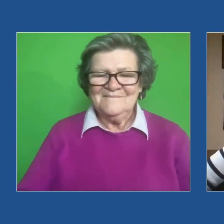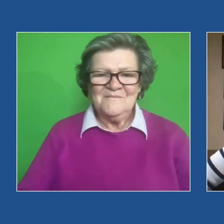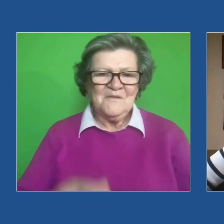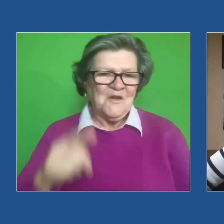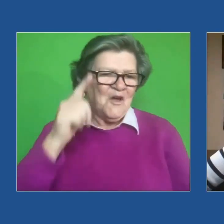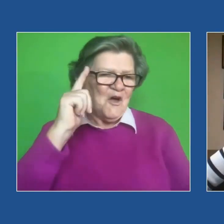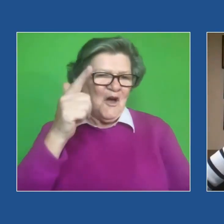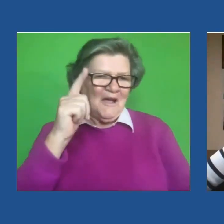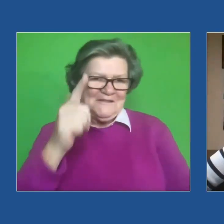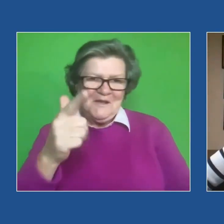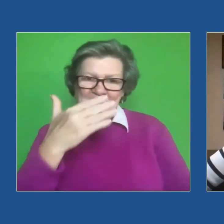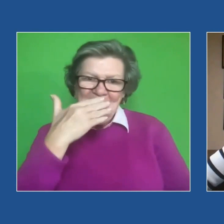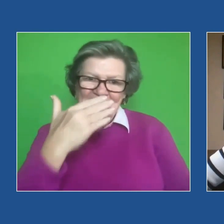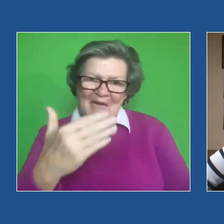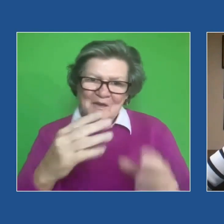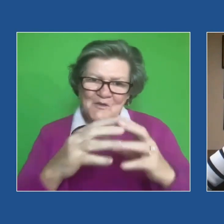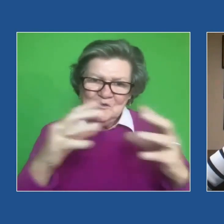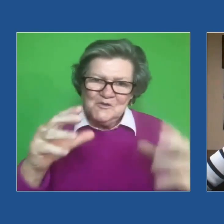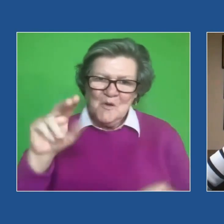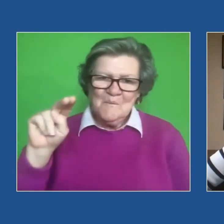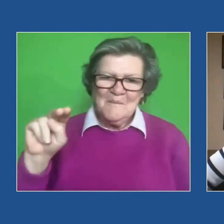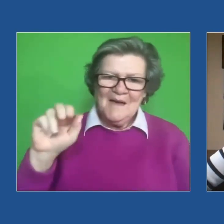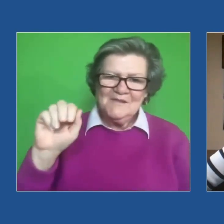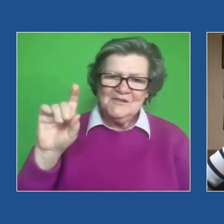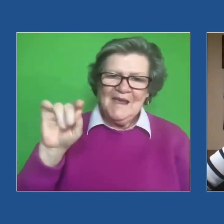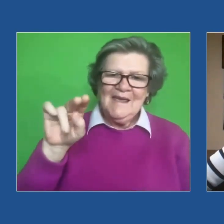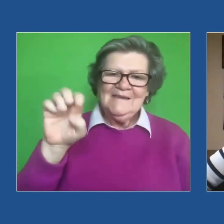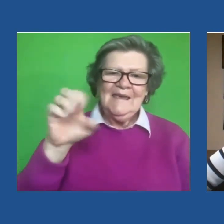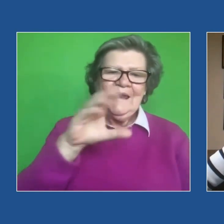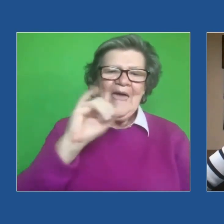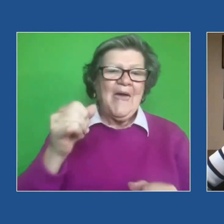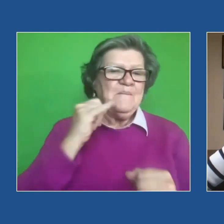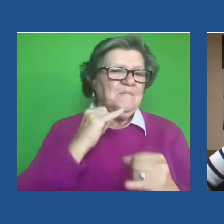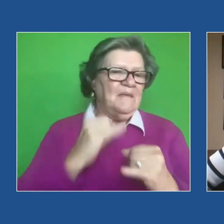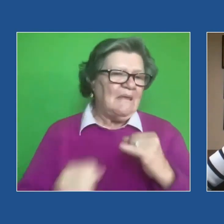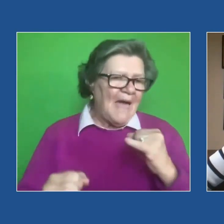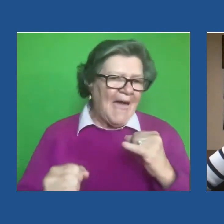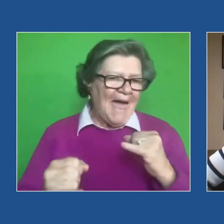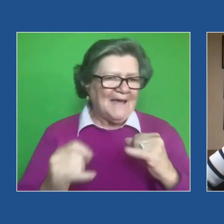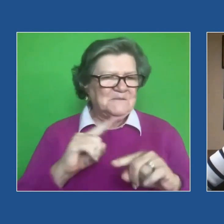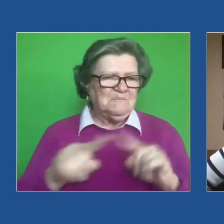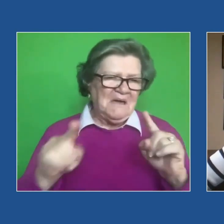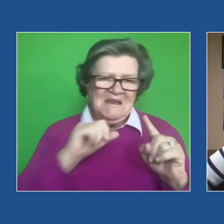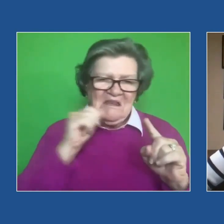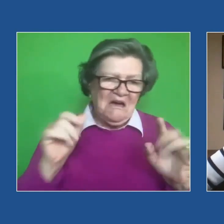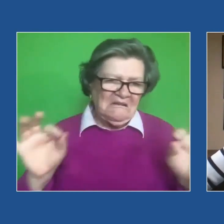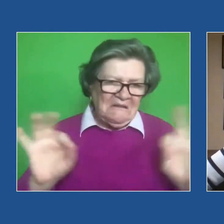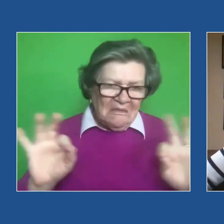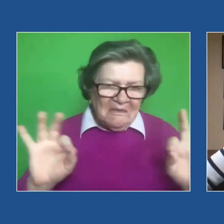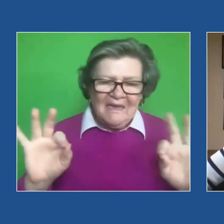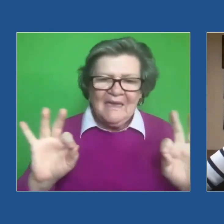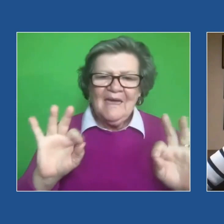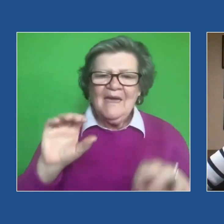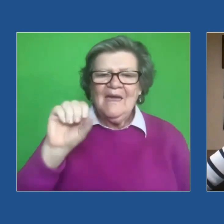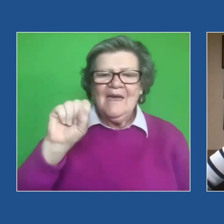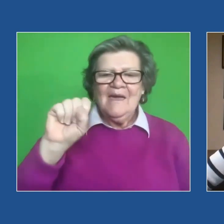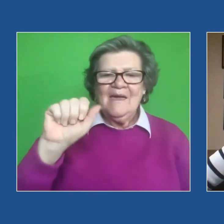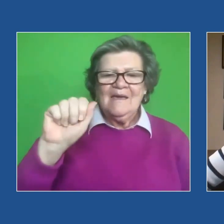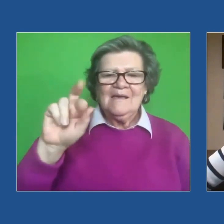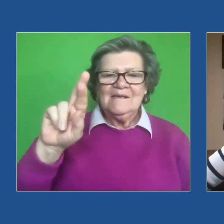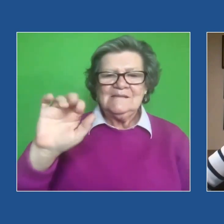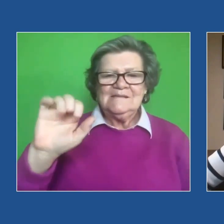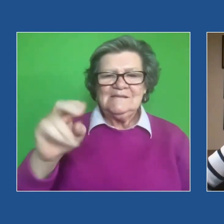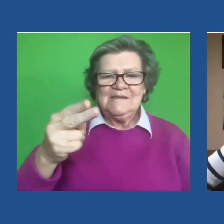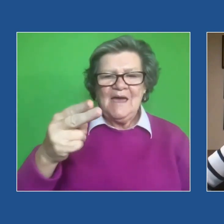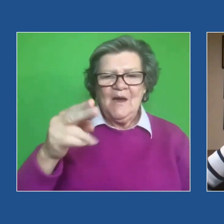Awesome. Thank you so much, Nadine. And last but certainly not least, we have Dr. Sarah Barnes. Dr. Barnes is an